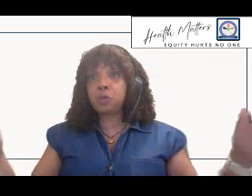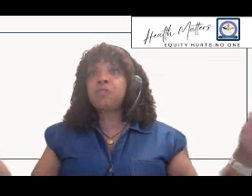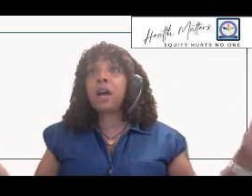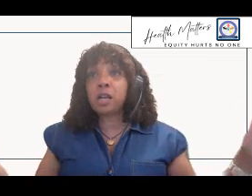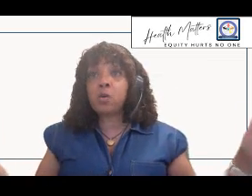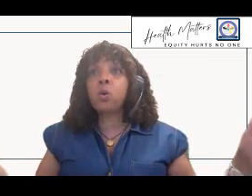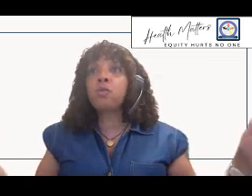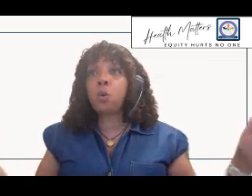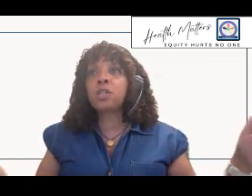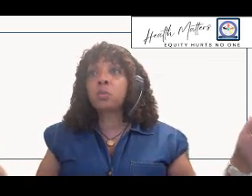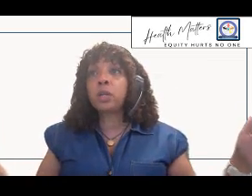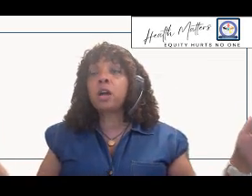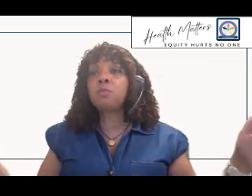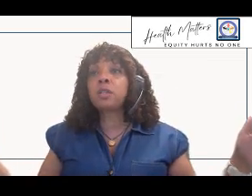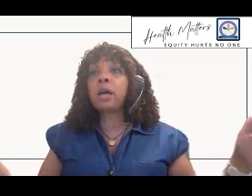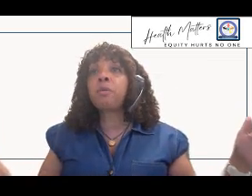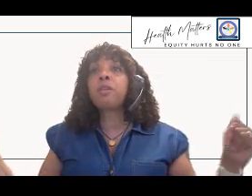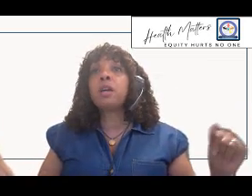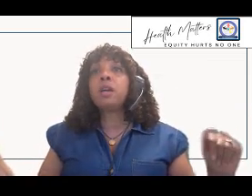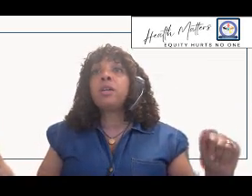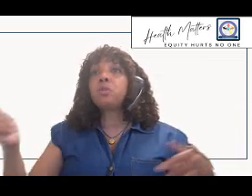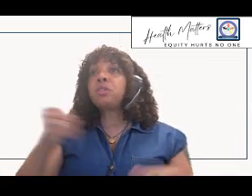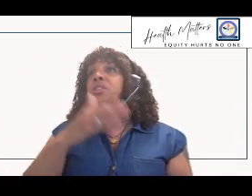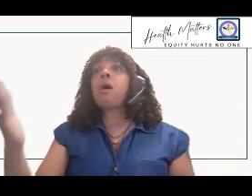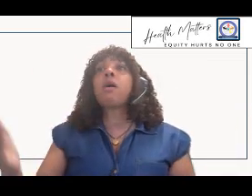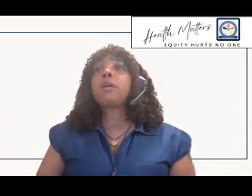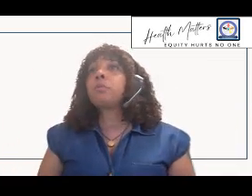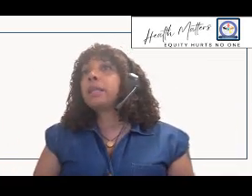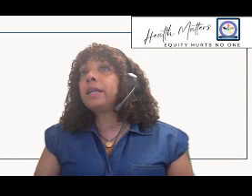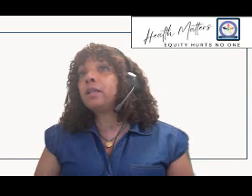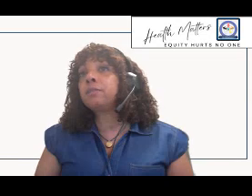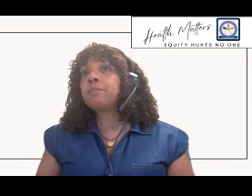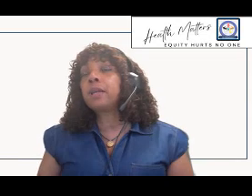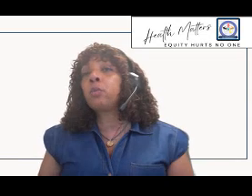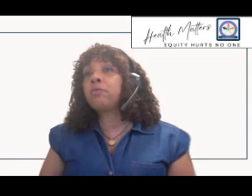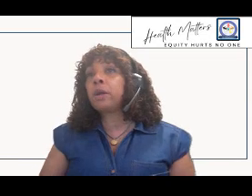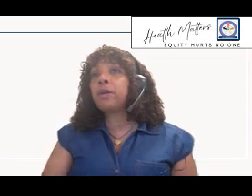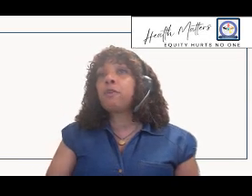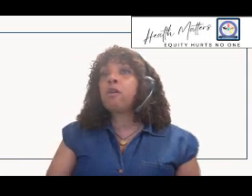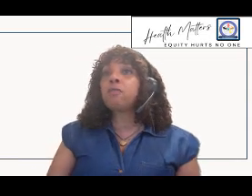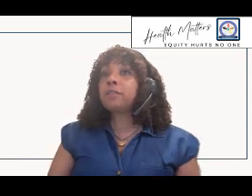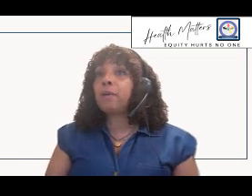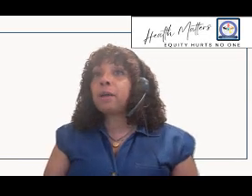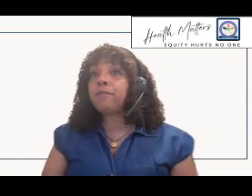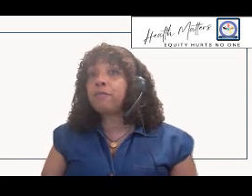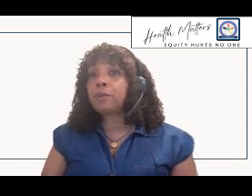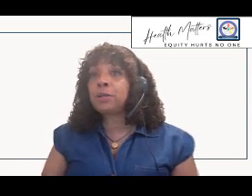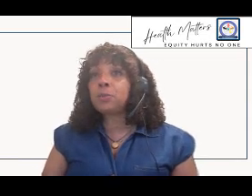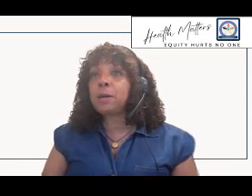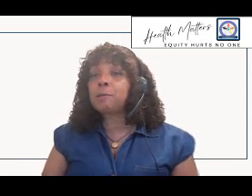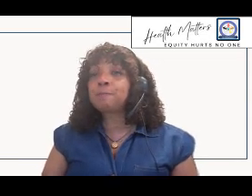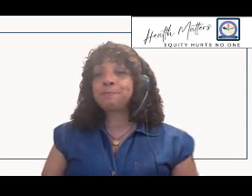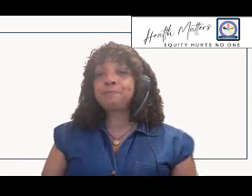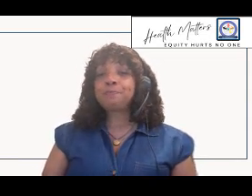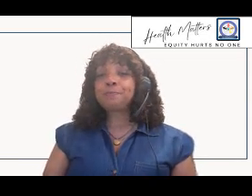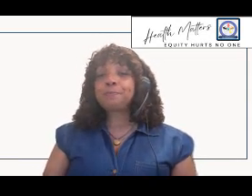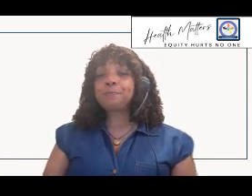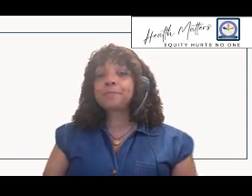about diversifying our workforce when it comes to health. So this is all interrelated, and we're very involved in that effort as